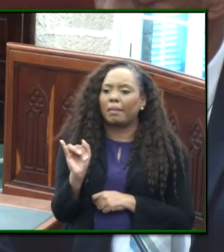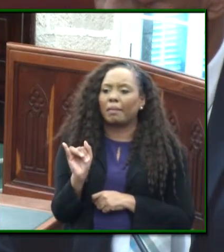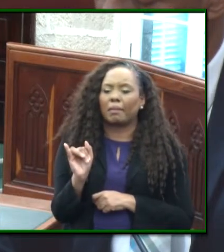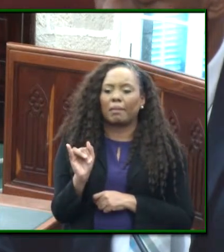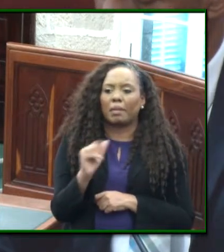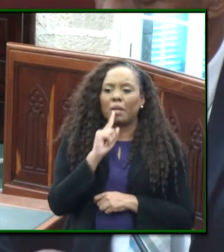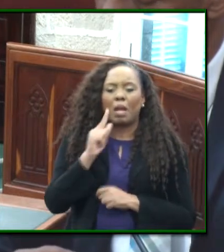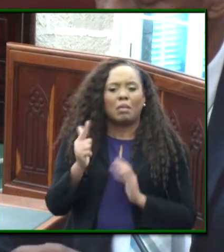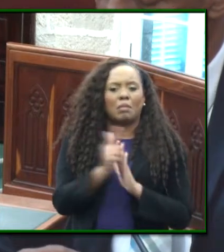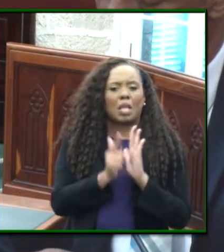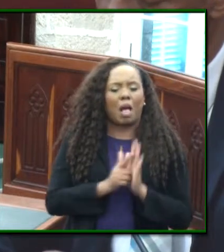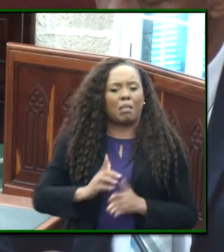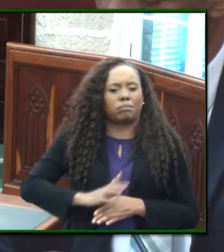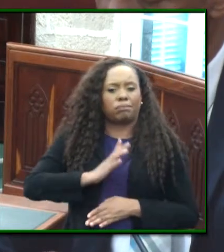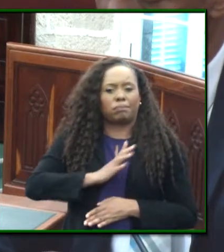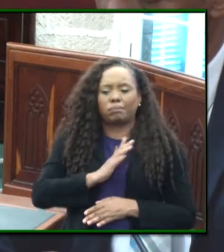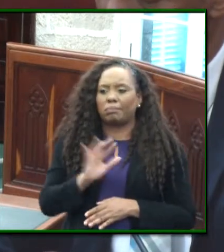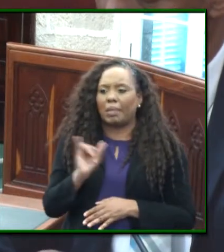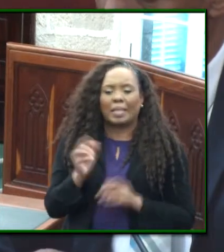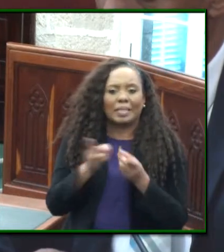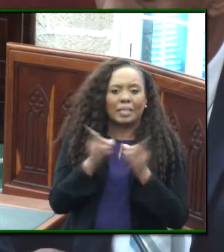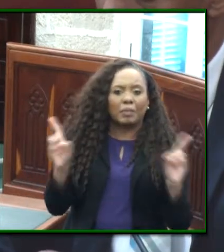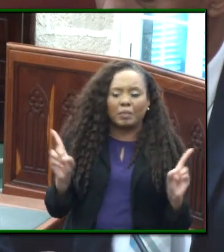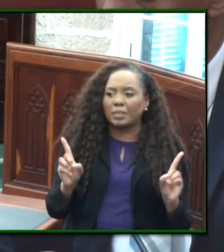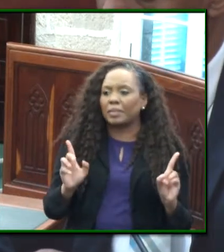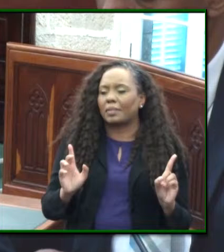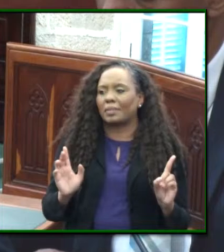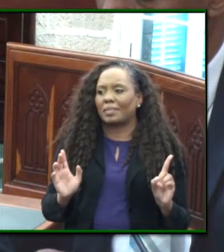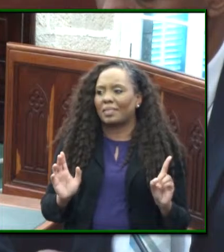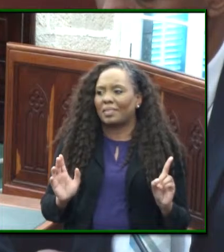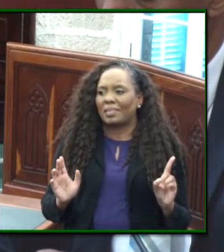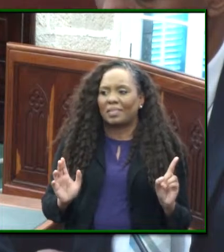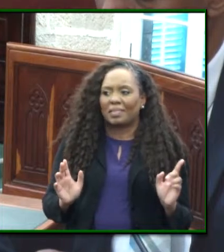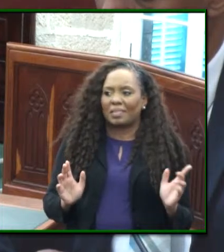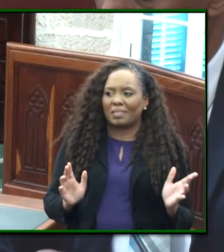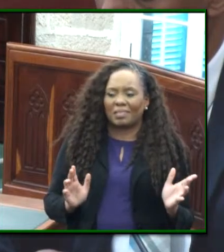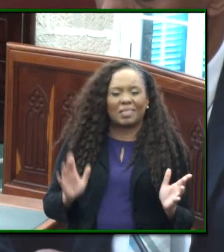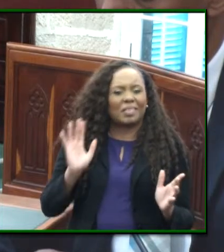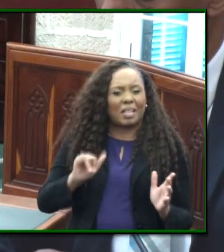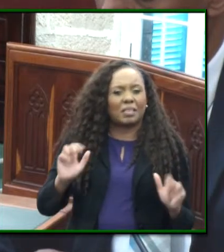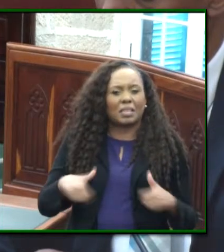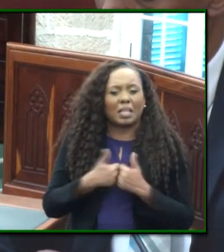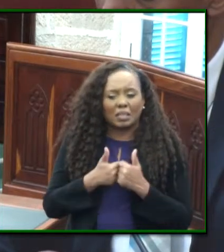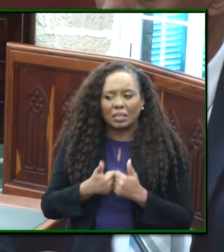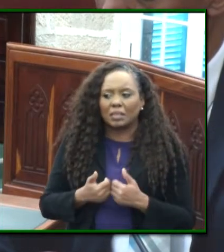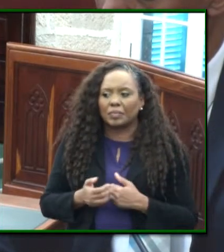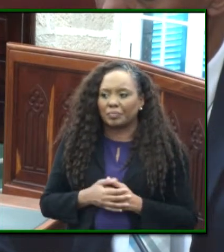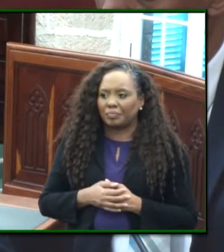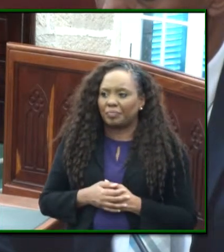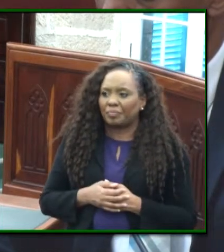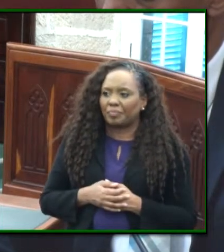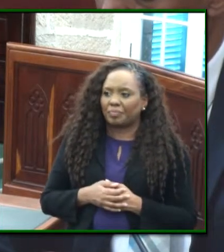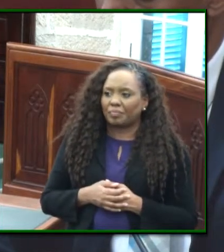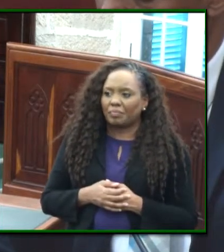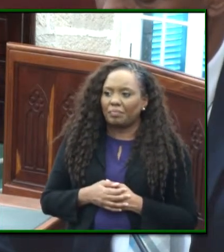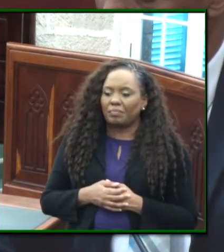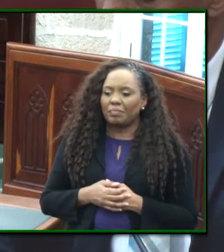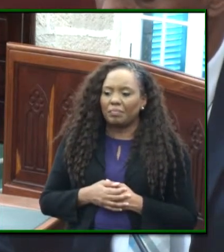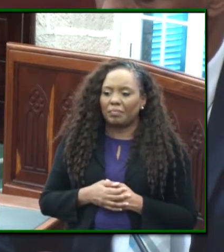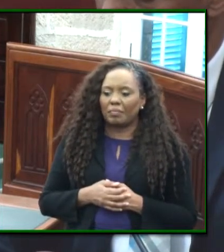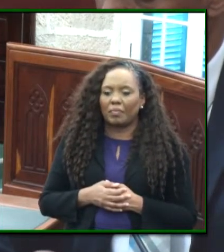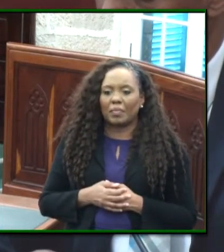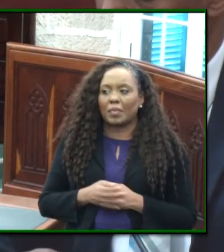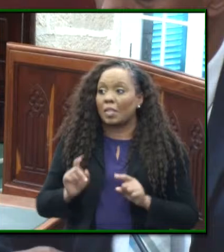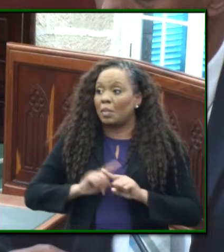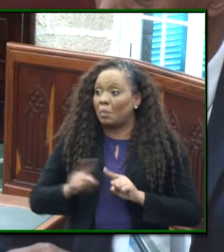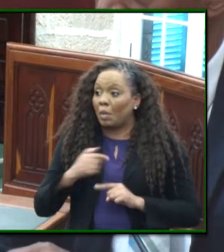to divorces and so on, they will represent a different challenge. But let me just say that I would love to see